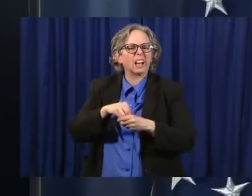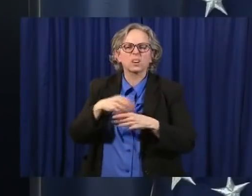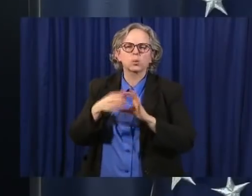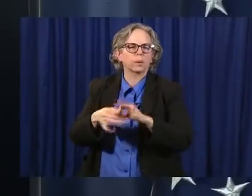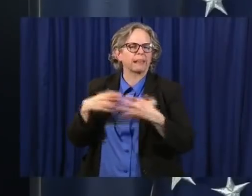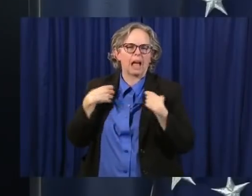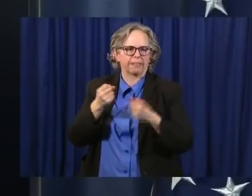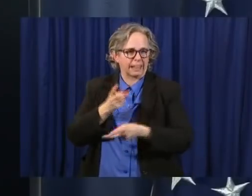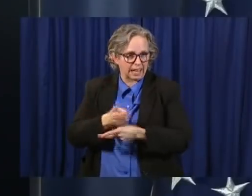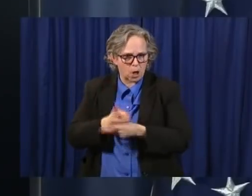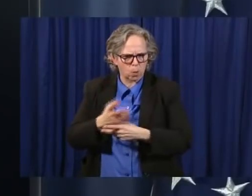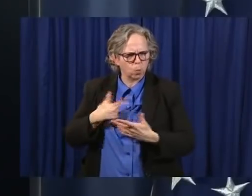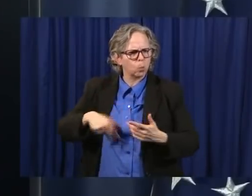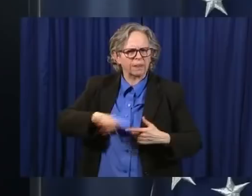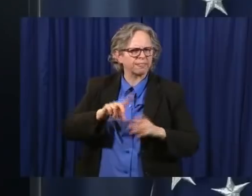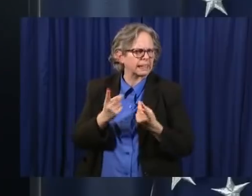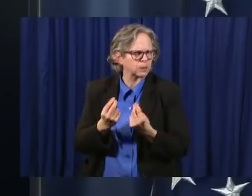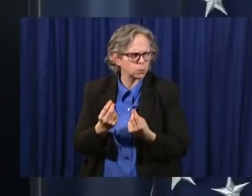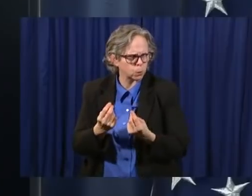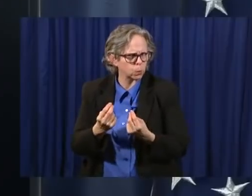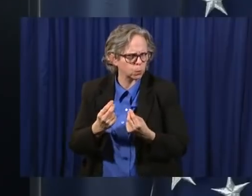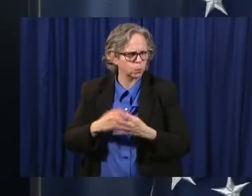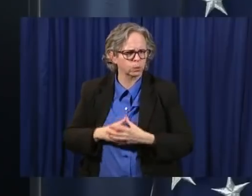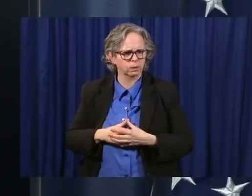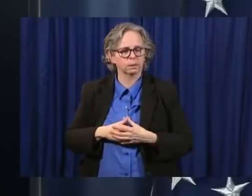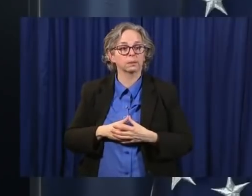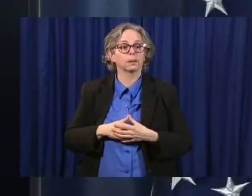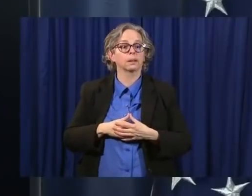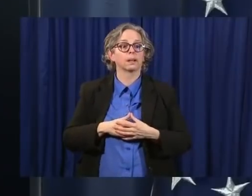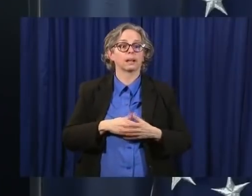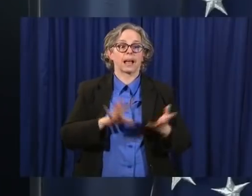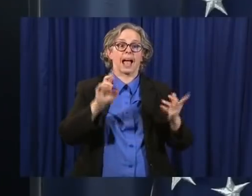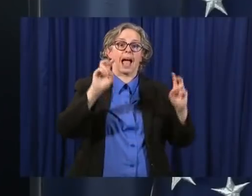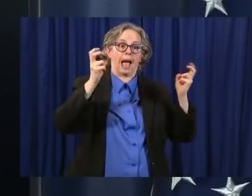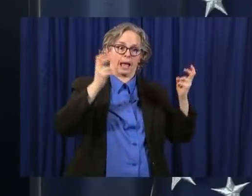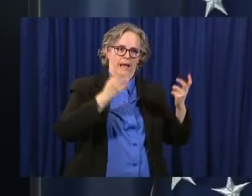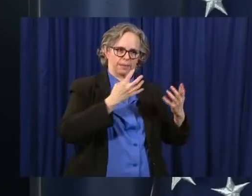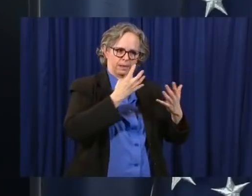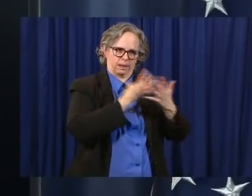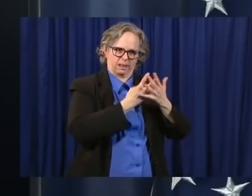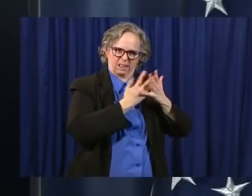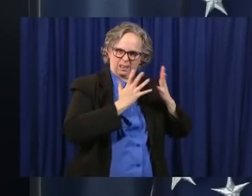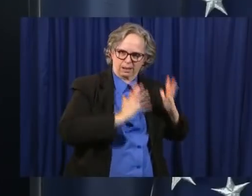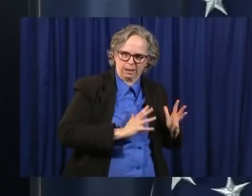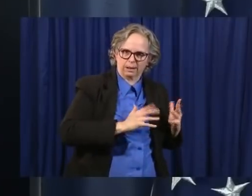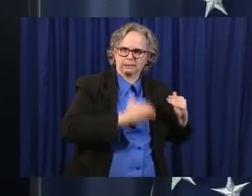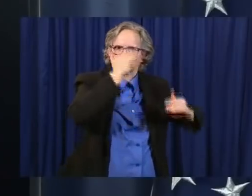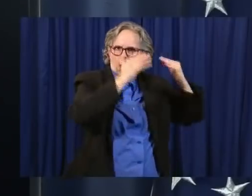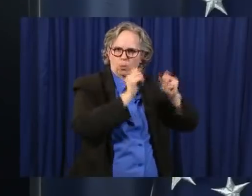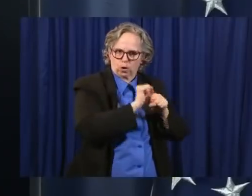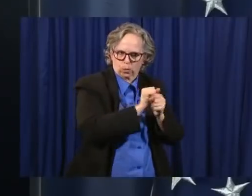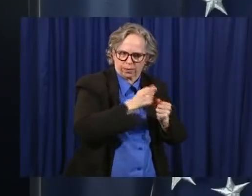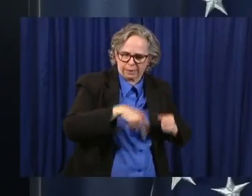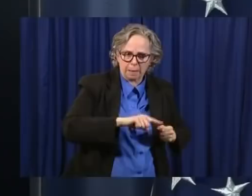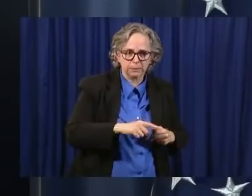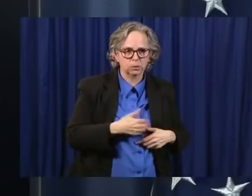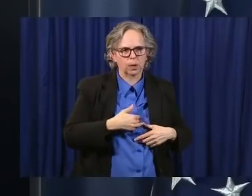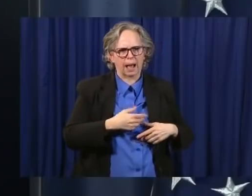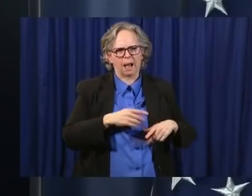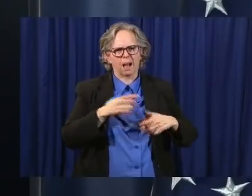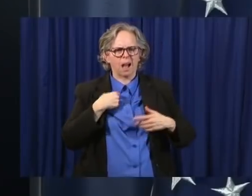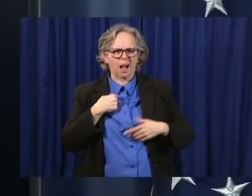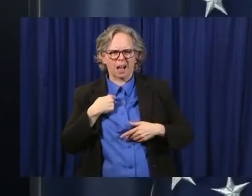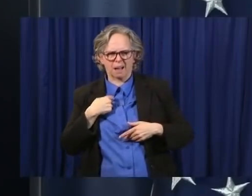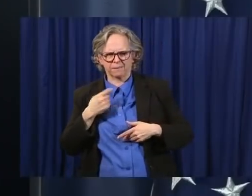do, and the incarcerated adults that work with them. And it'll say, I'm doing X activity, I would need, I